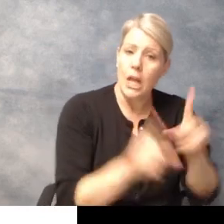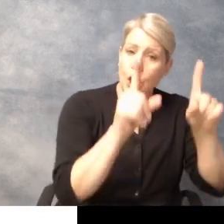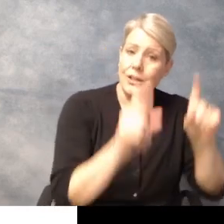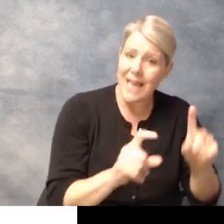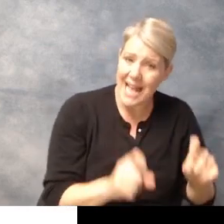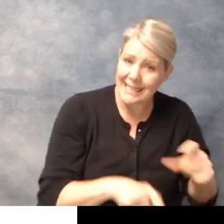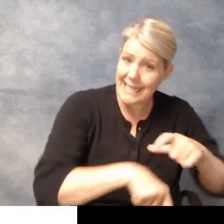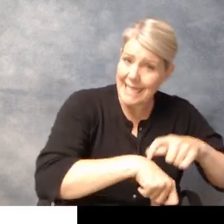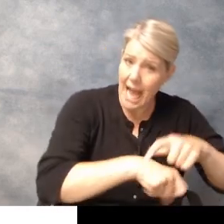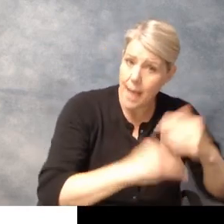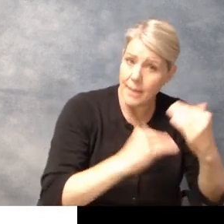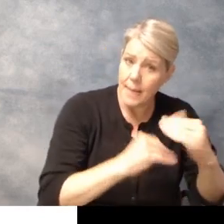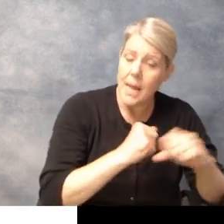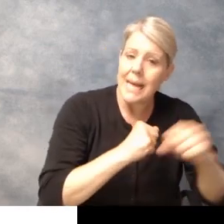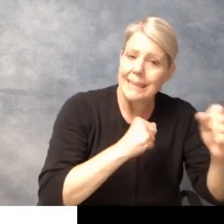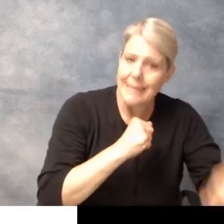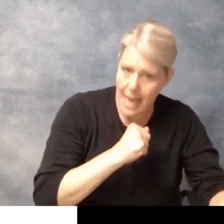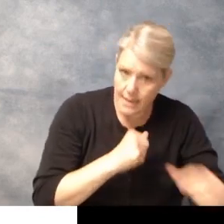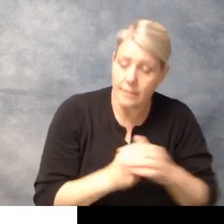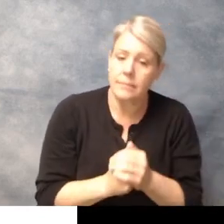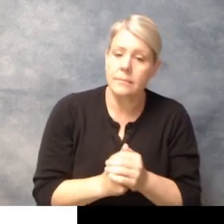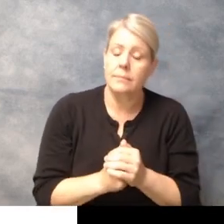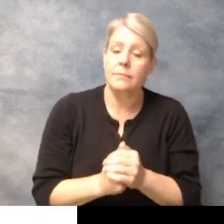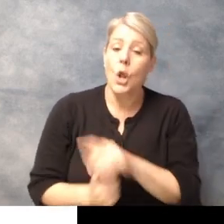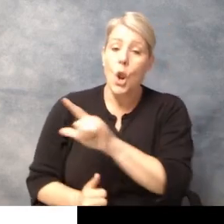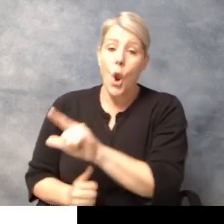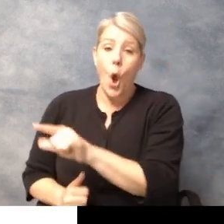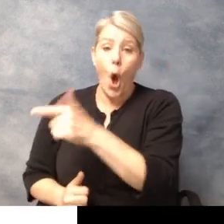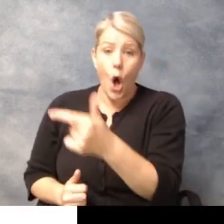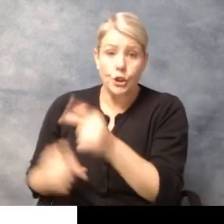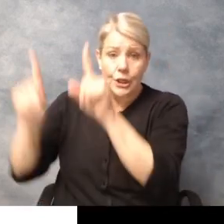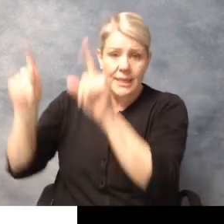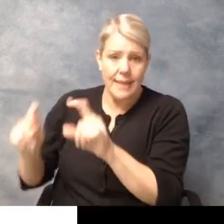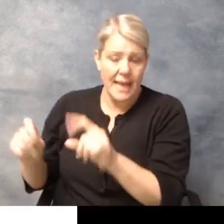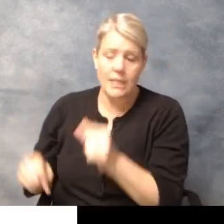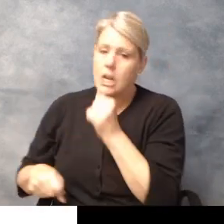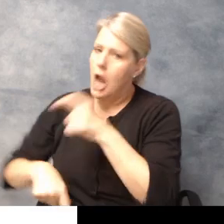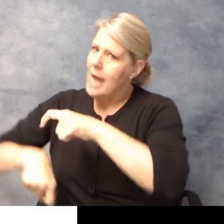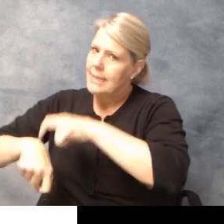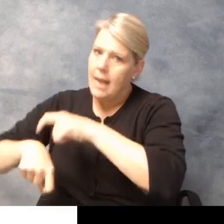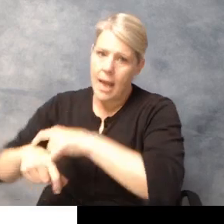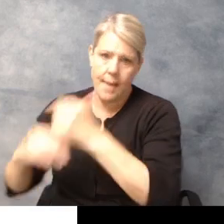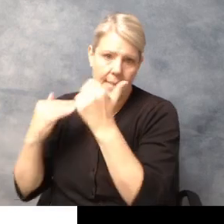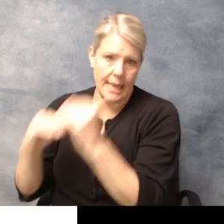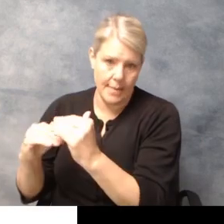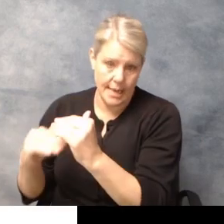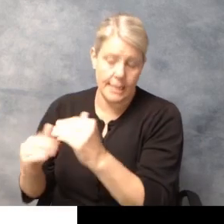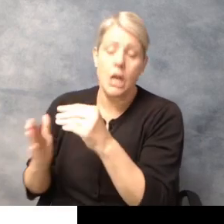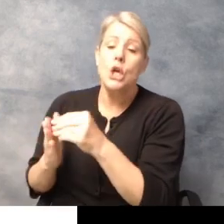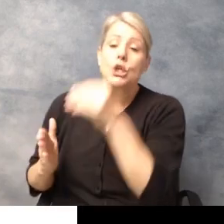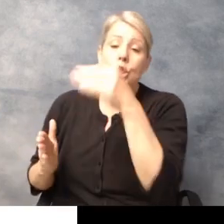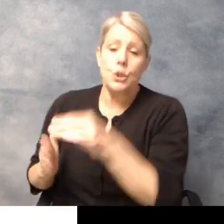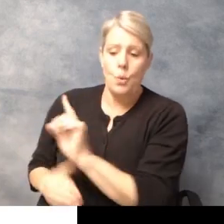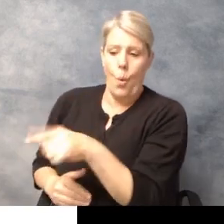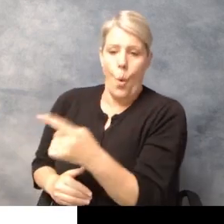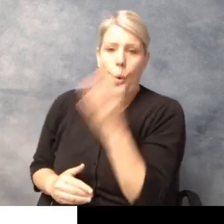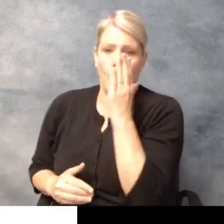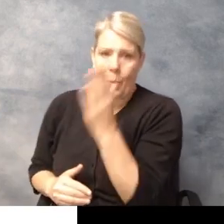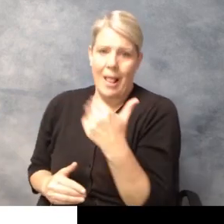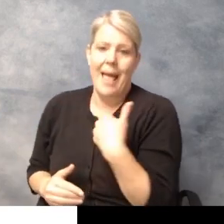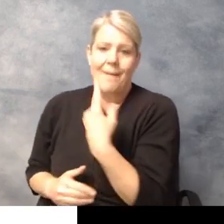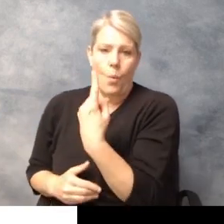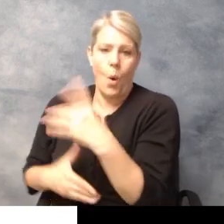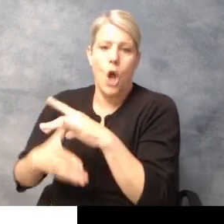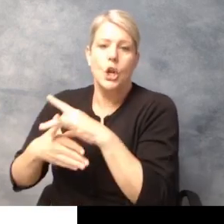limit. The alternate assessment is not a timed test, and students are only tested on one content area